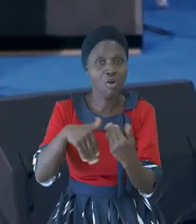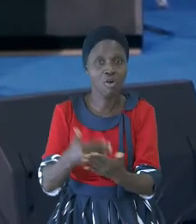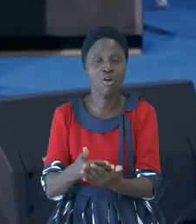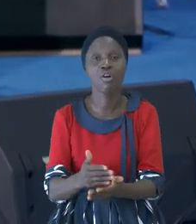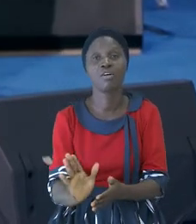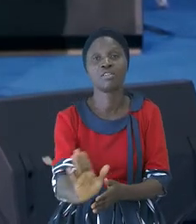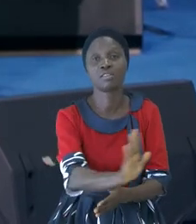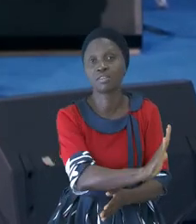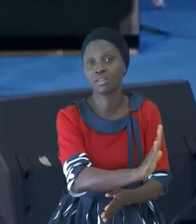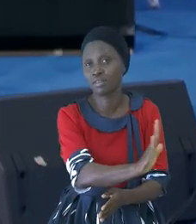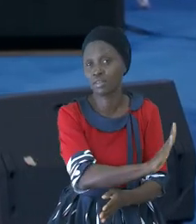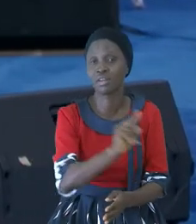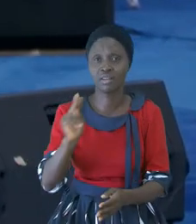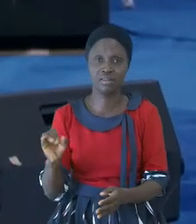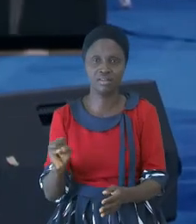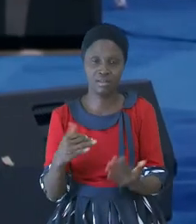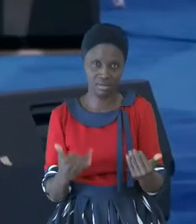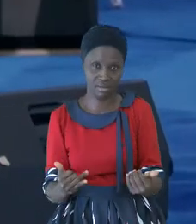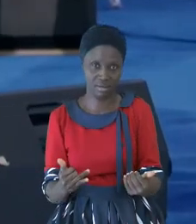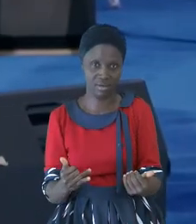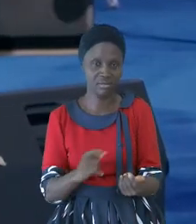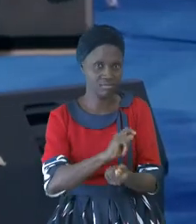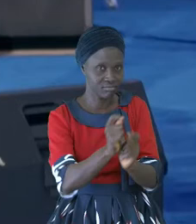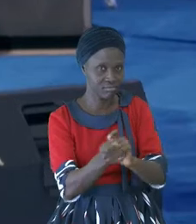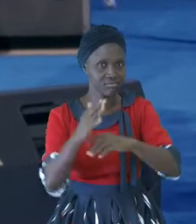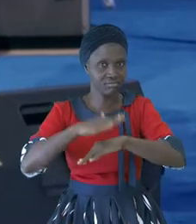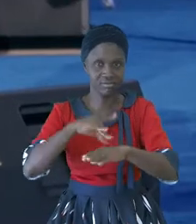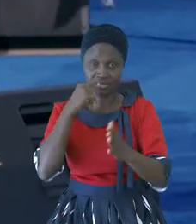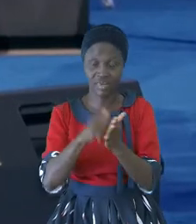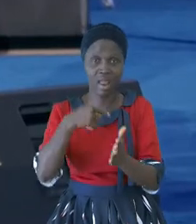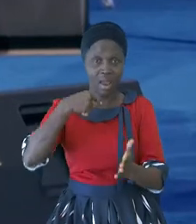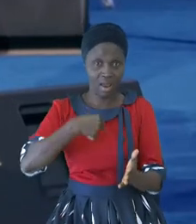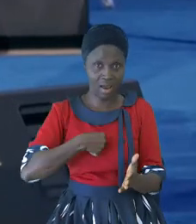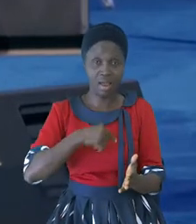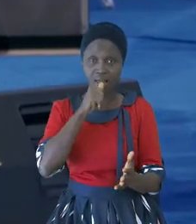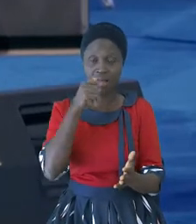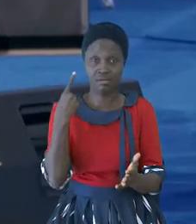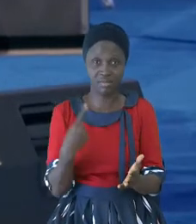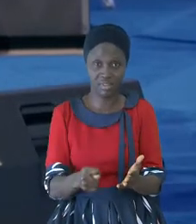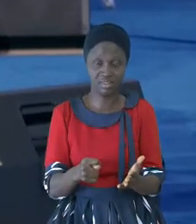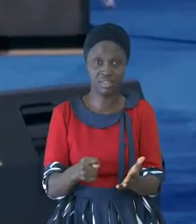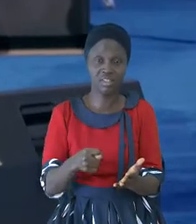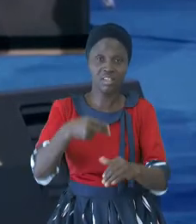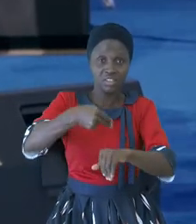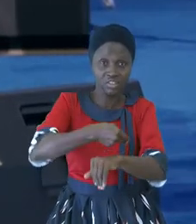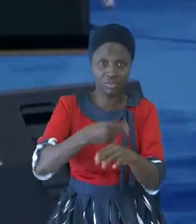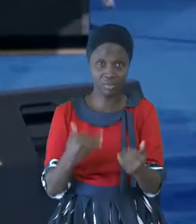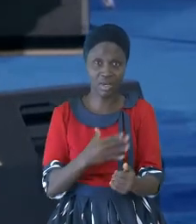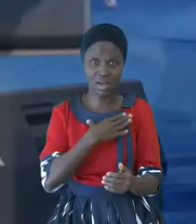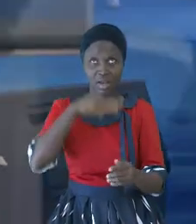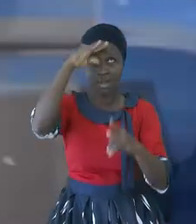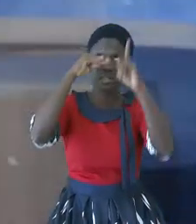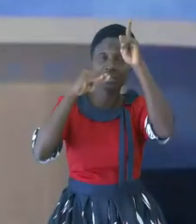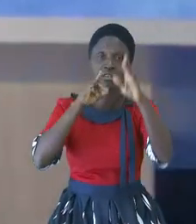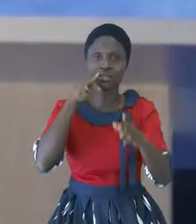table around. He said, I am the sheep now. He is the shepherd. And then he says, the Lord,